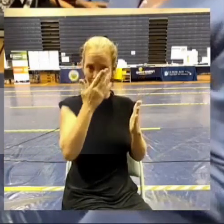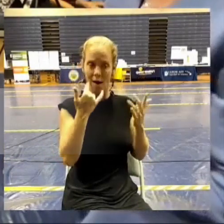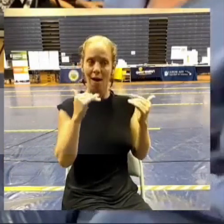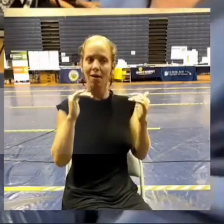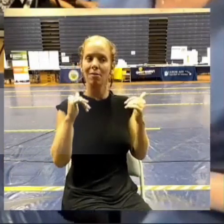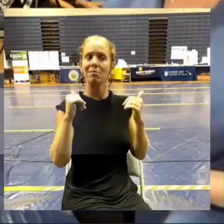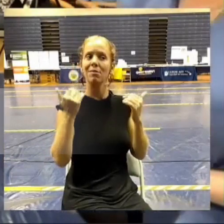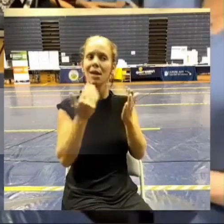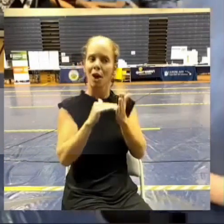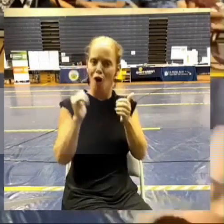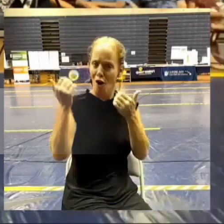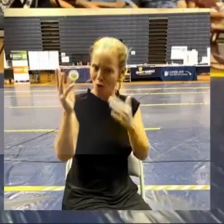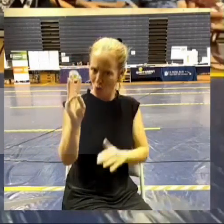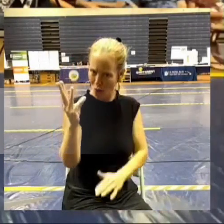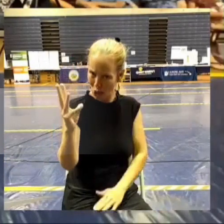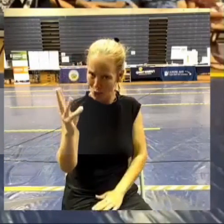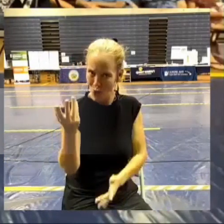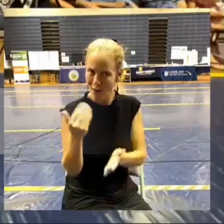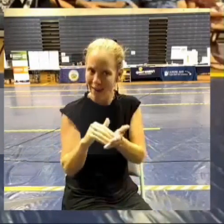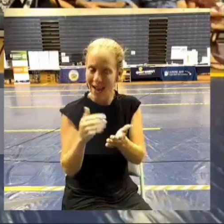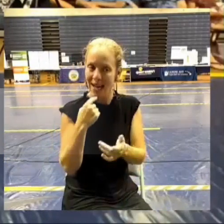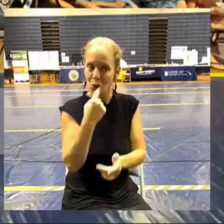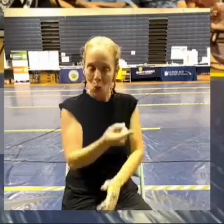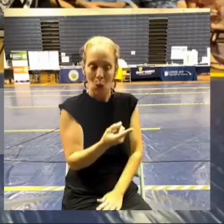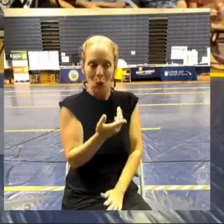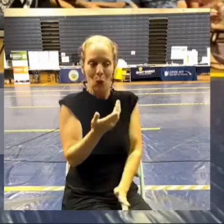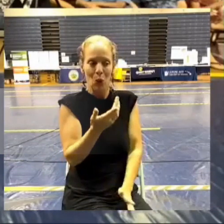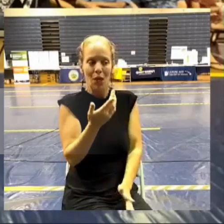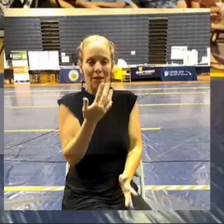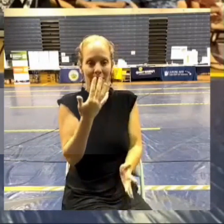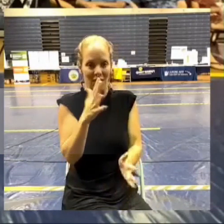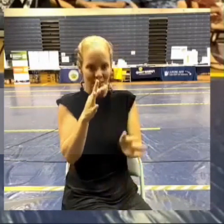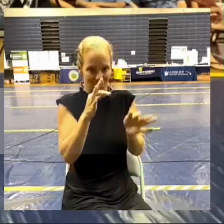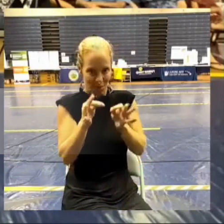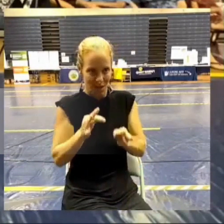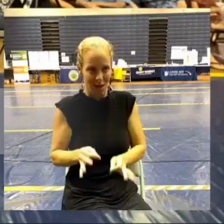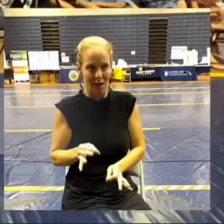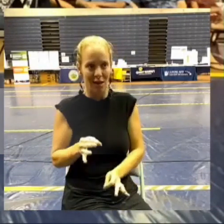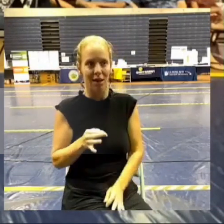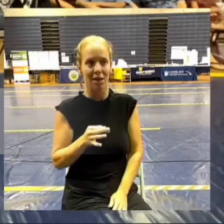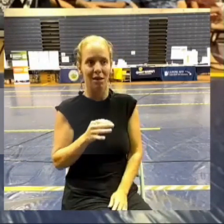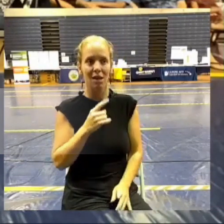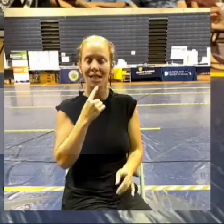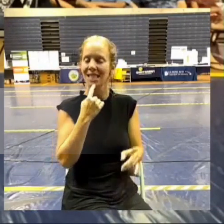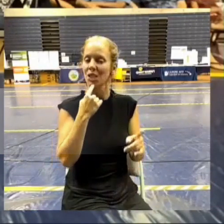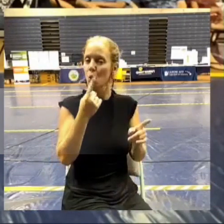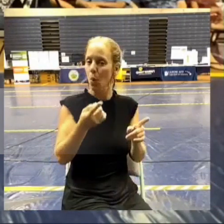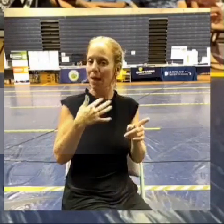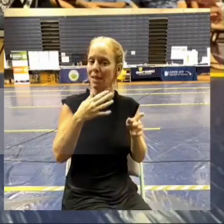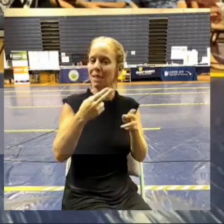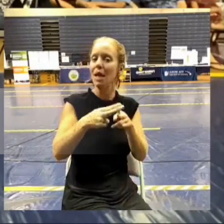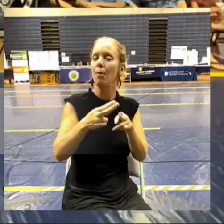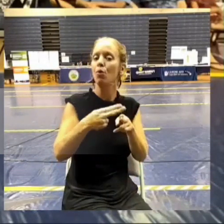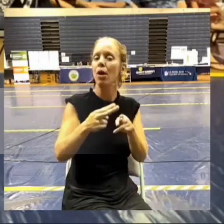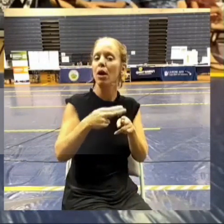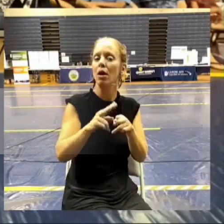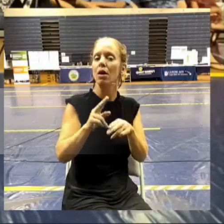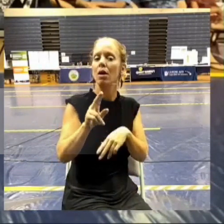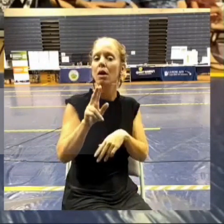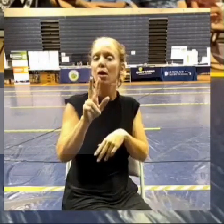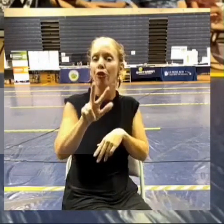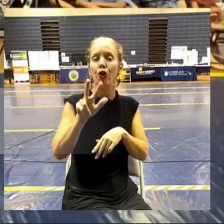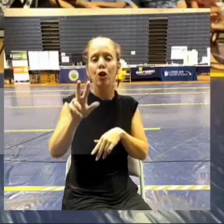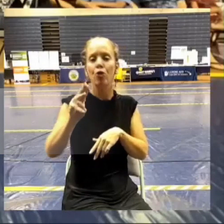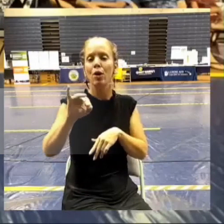Wailuku. Again, I told her, did she not understand what I just explained to you? She told me, oh, it's only temporary.